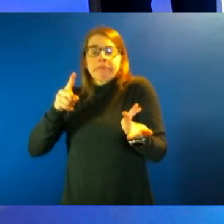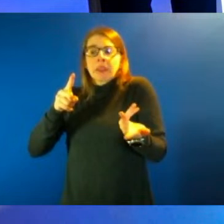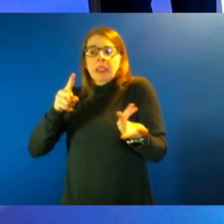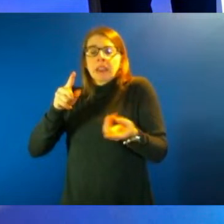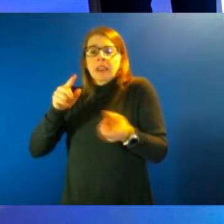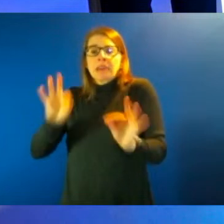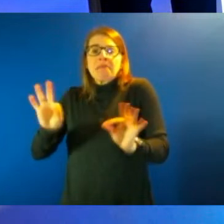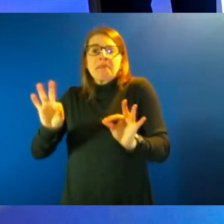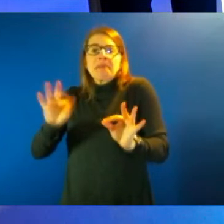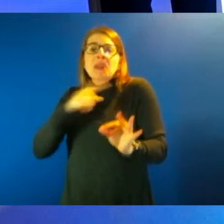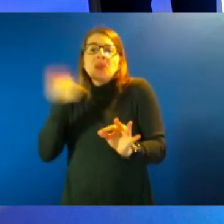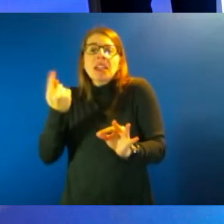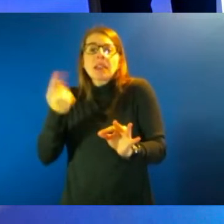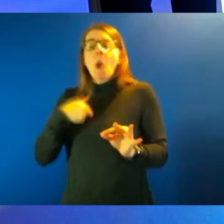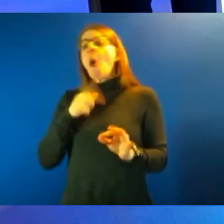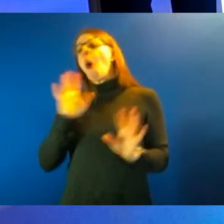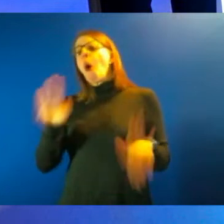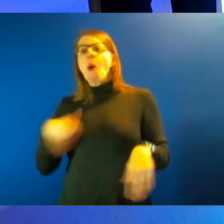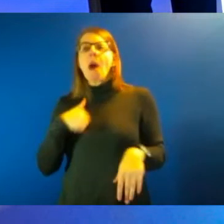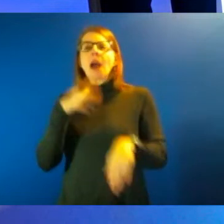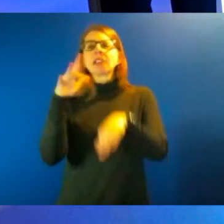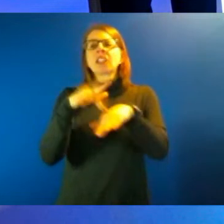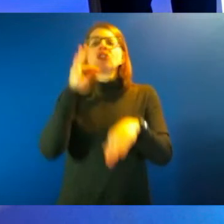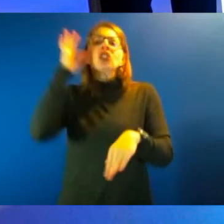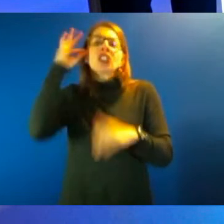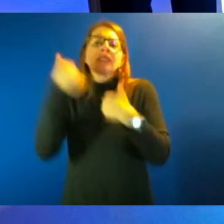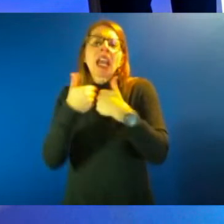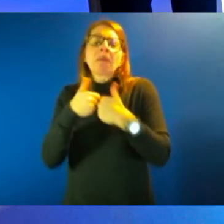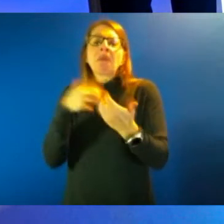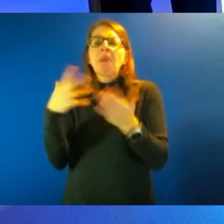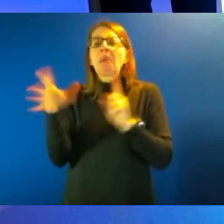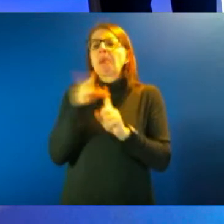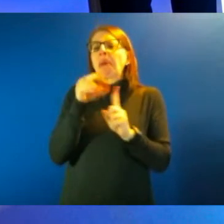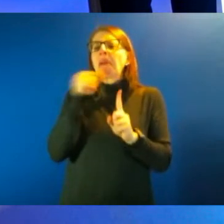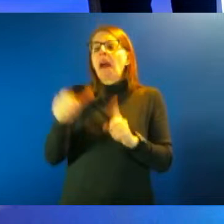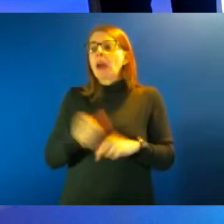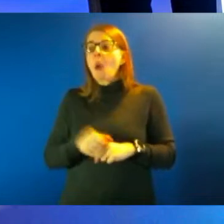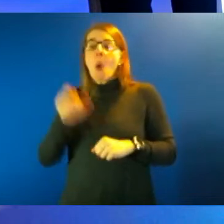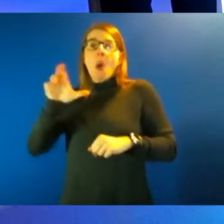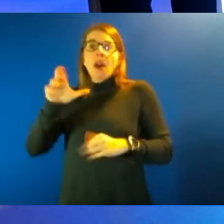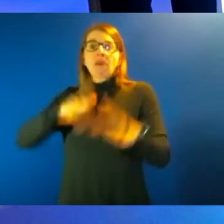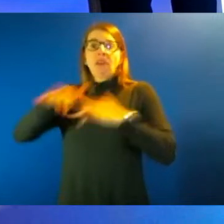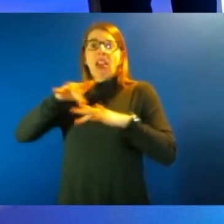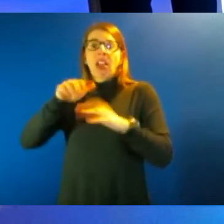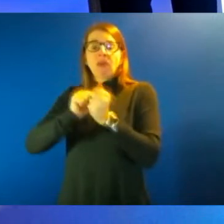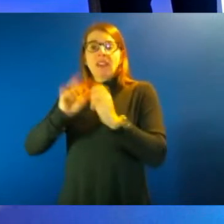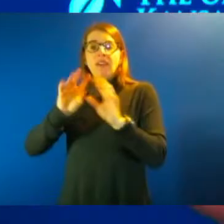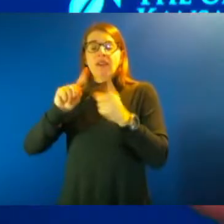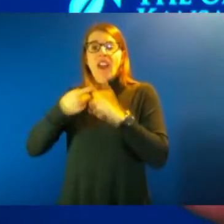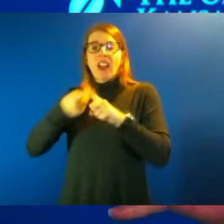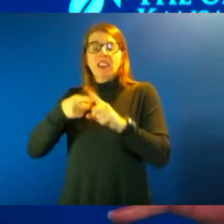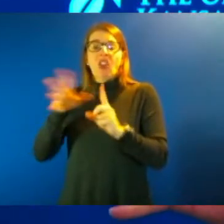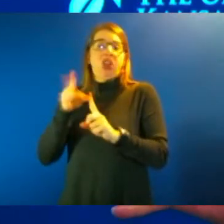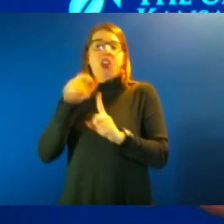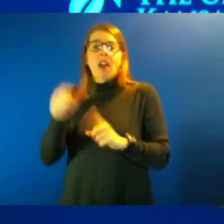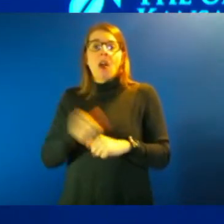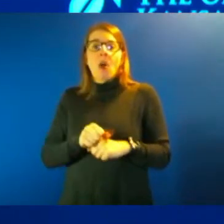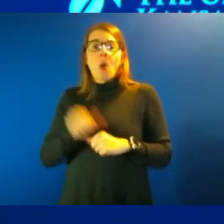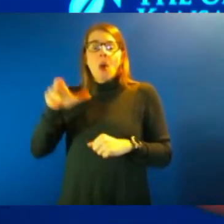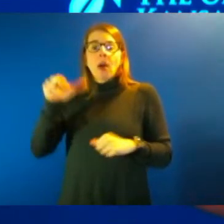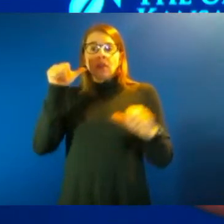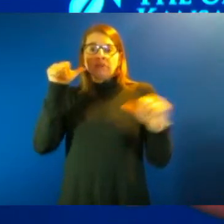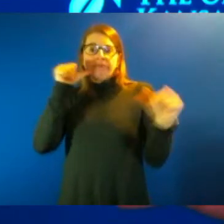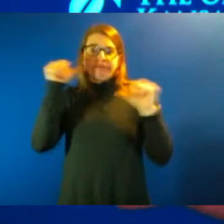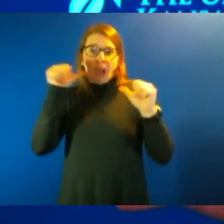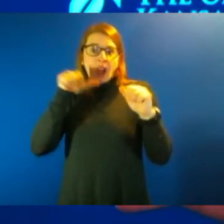too? Like, well, I went to a Chiefs game and I didn't get it. And I went to work and I hung out with friends at a bar and didn't wear a mask and didn't get it. It's just like Russian roulette, right? And you do